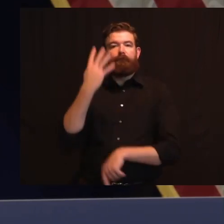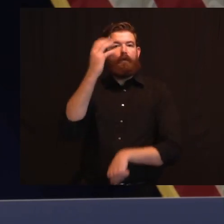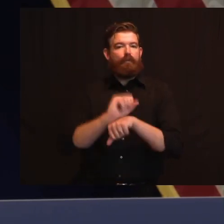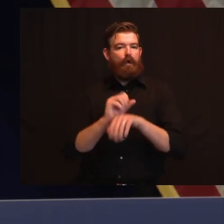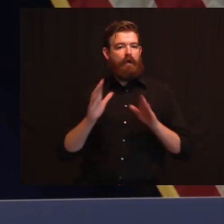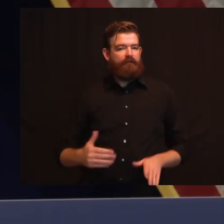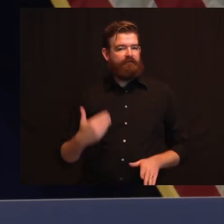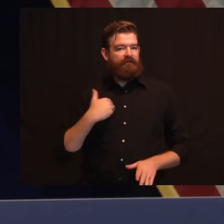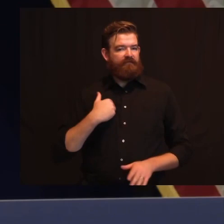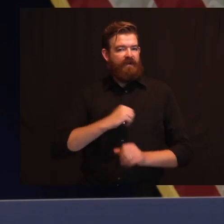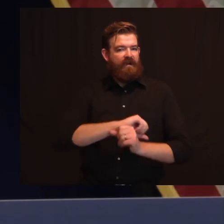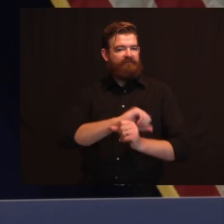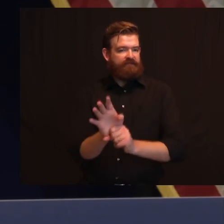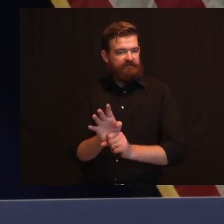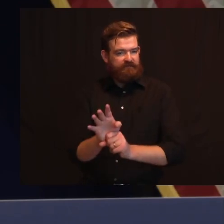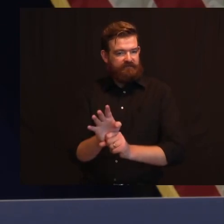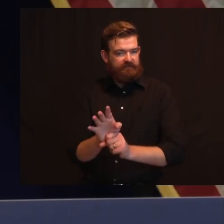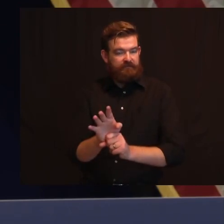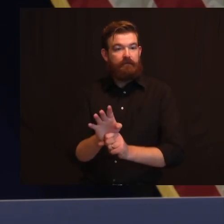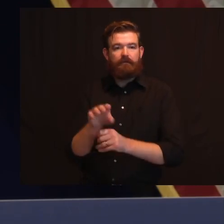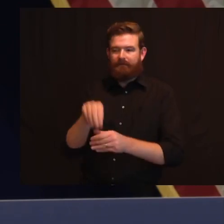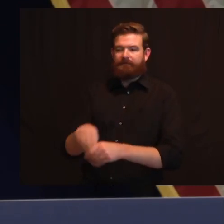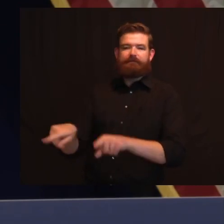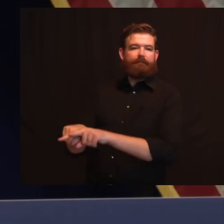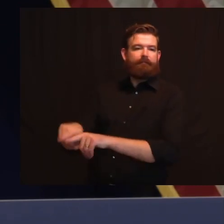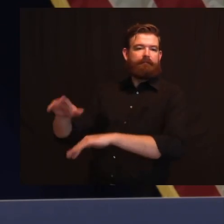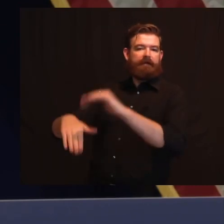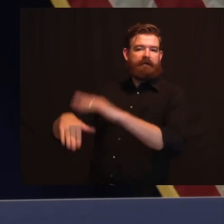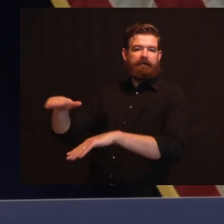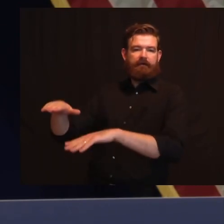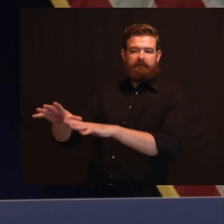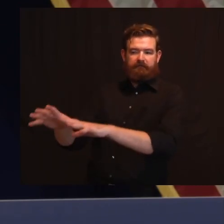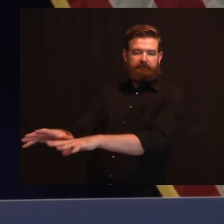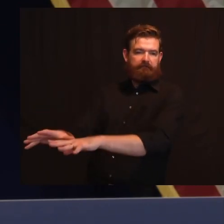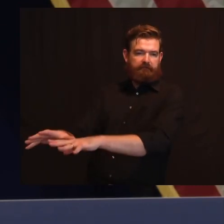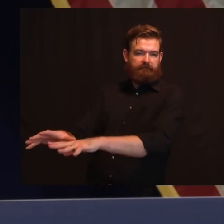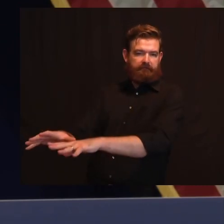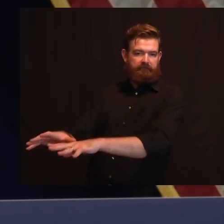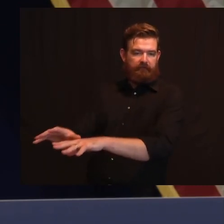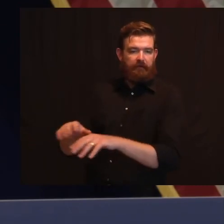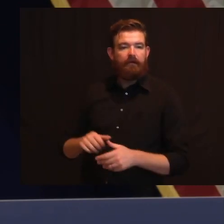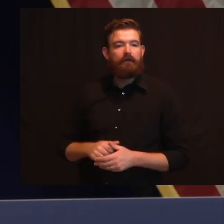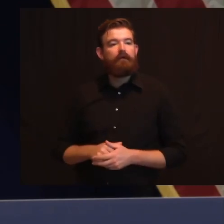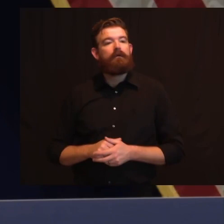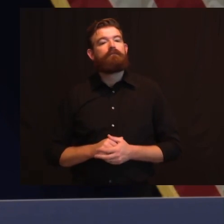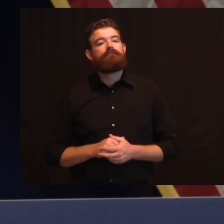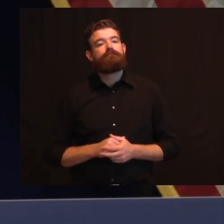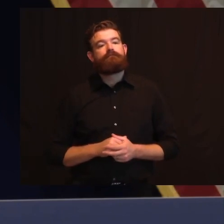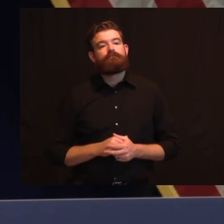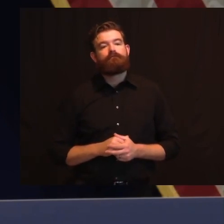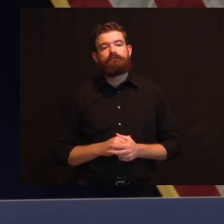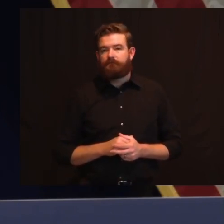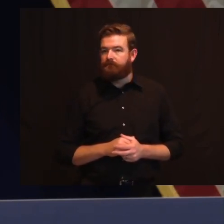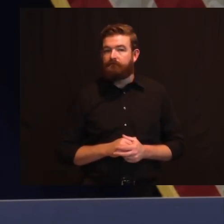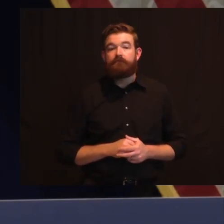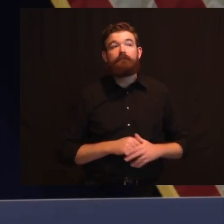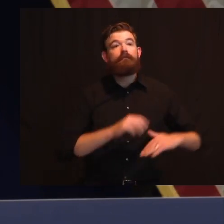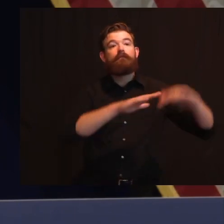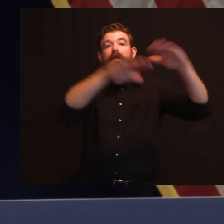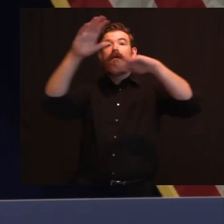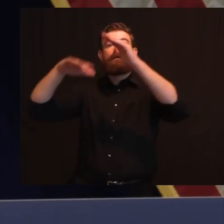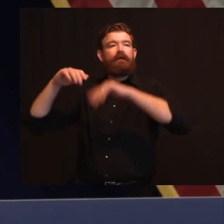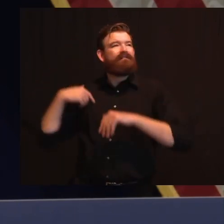other. This is a tribute to the great work that our facilities team did in refitting our agencies and the measures we put in place. We are being